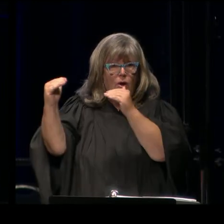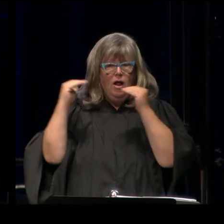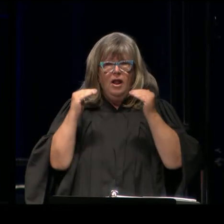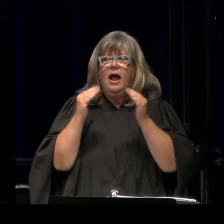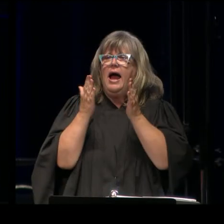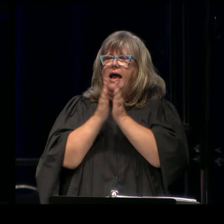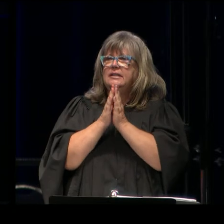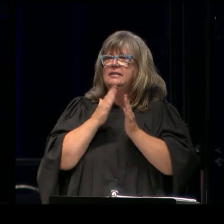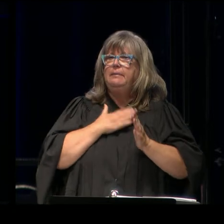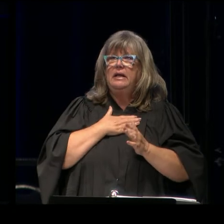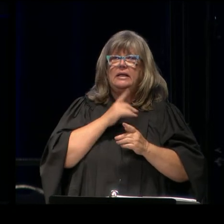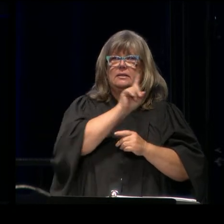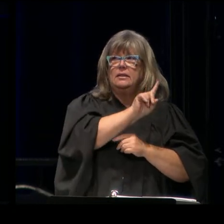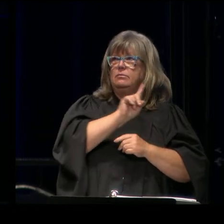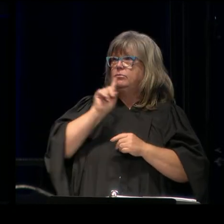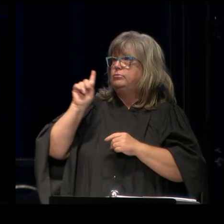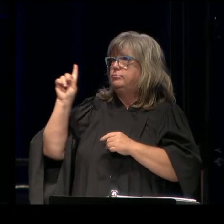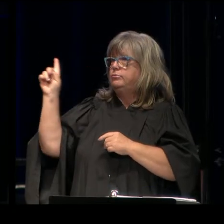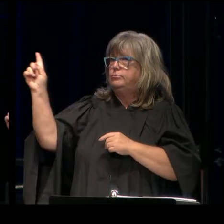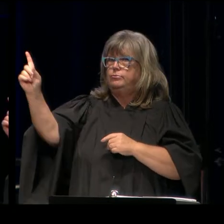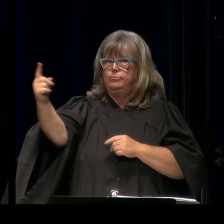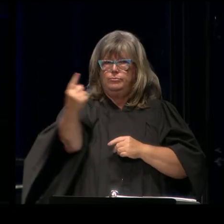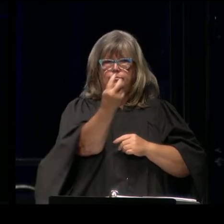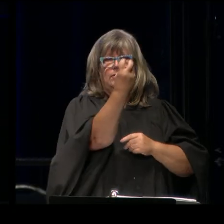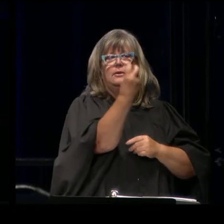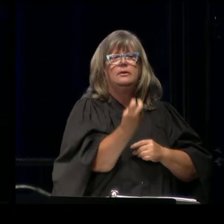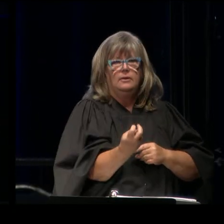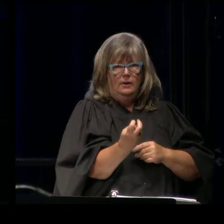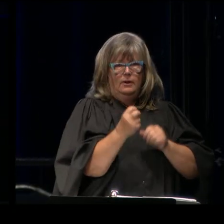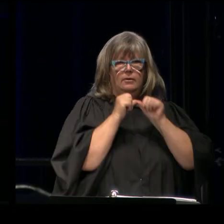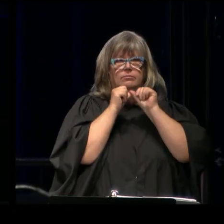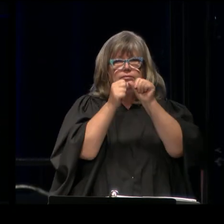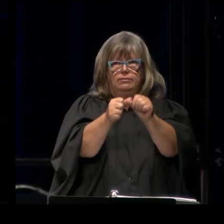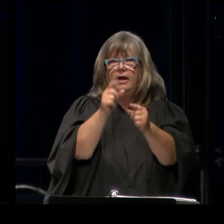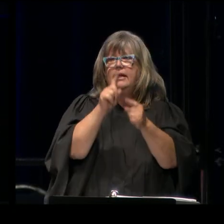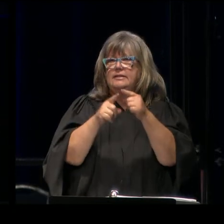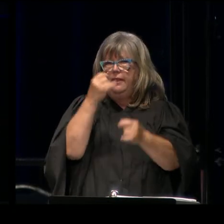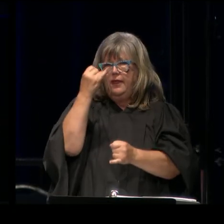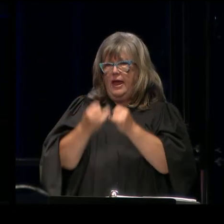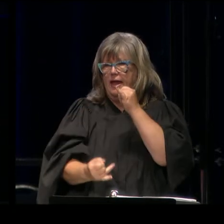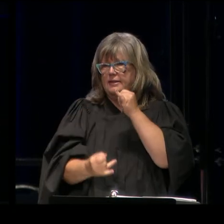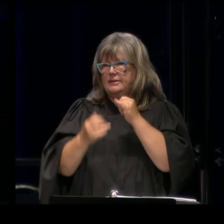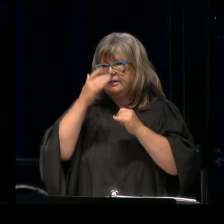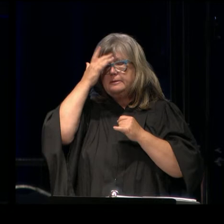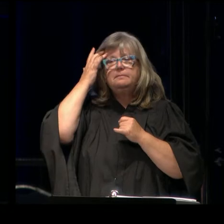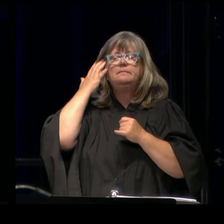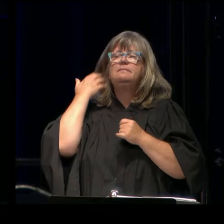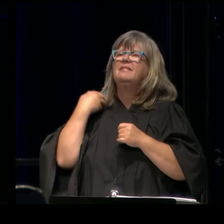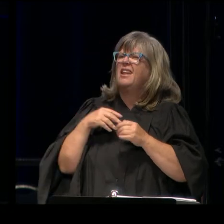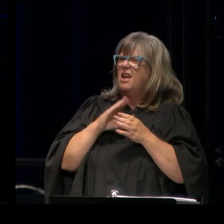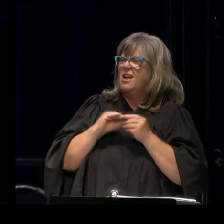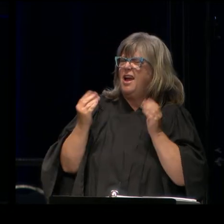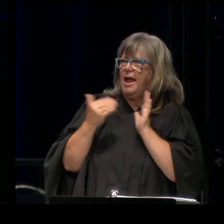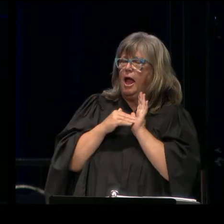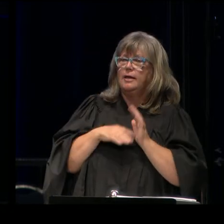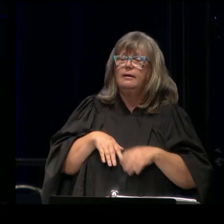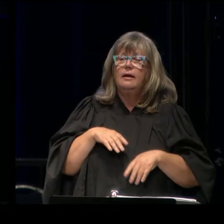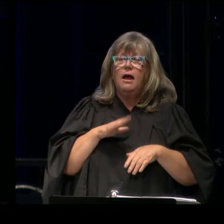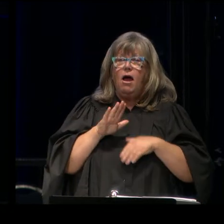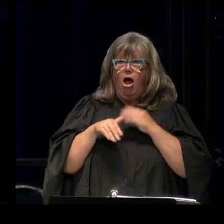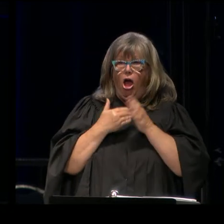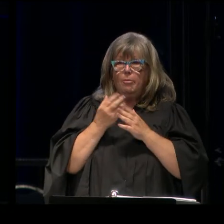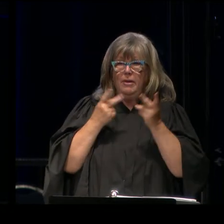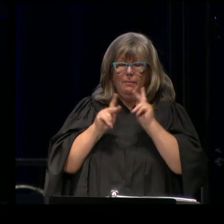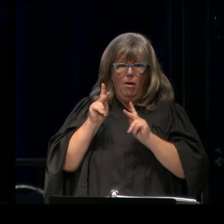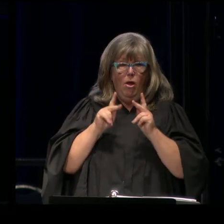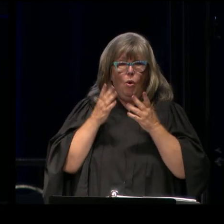please remain seated for the duration of the ceremony. Just gonna say that again. So all graduates